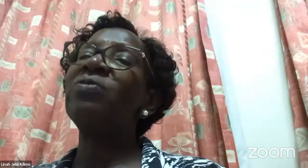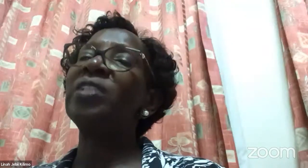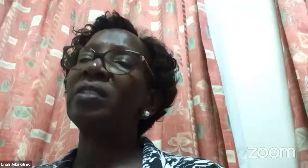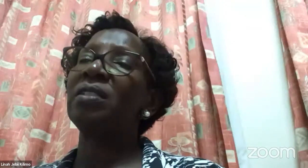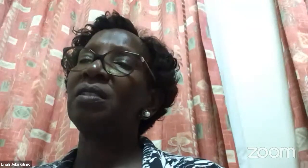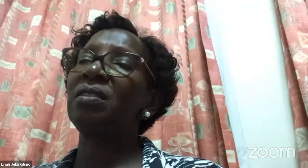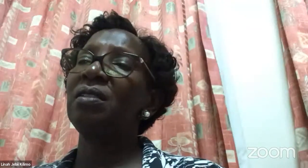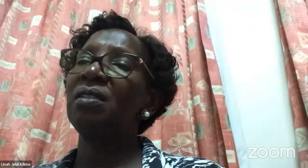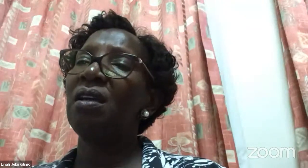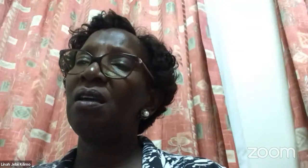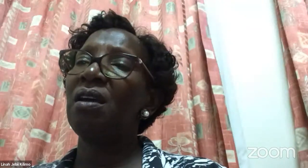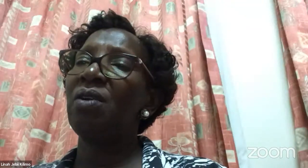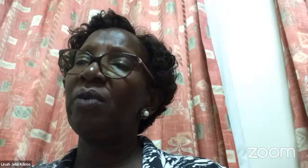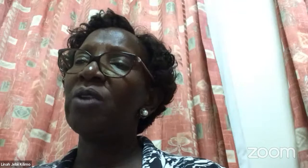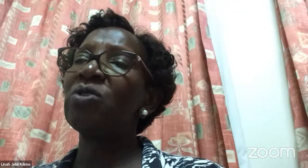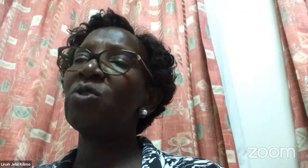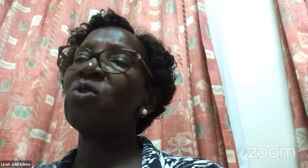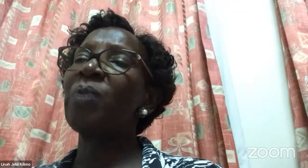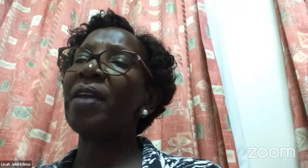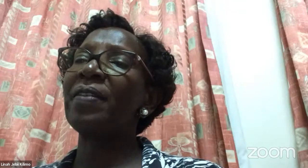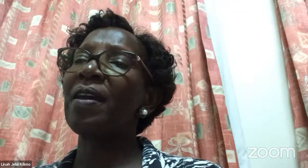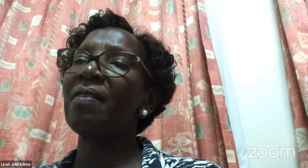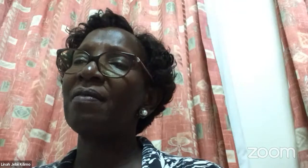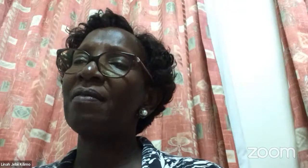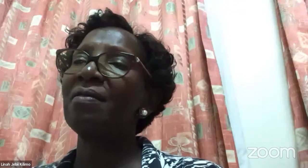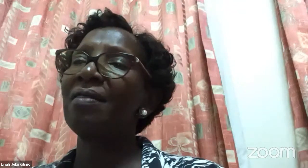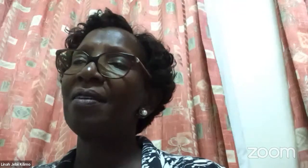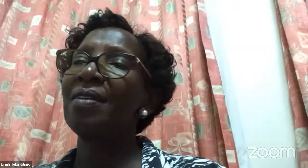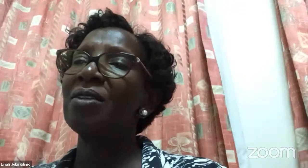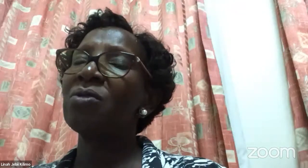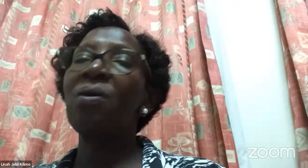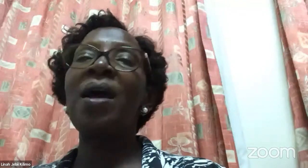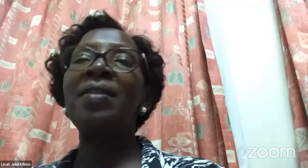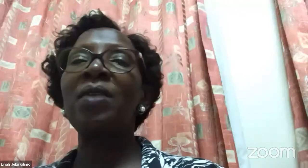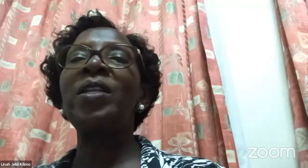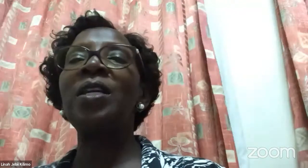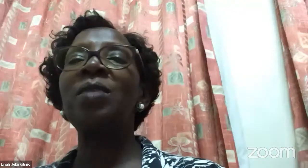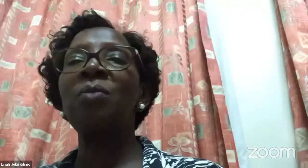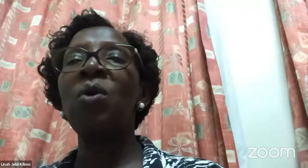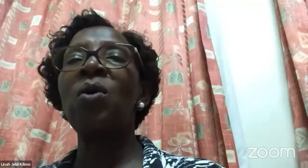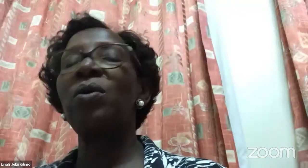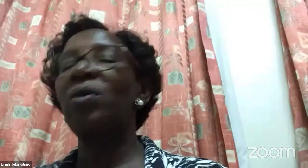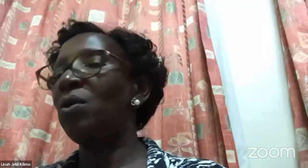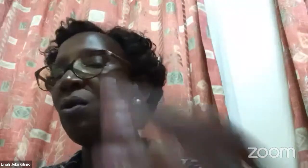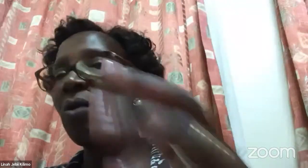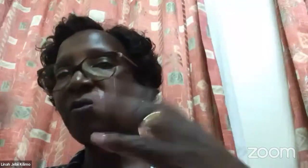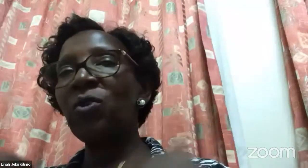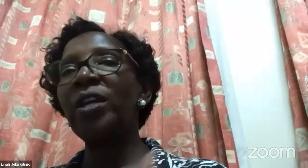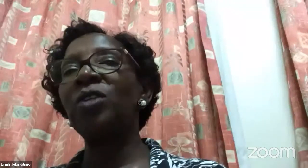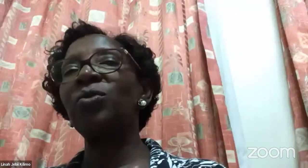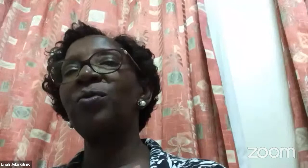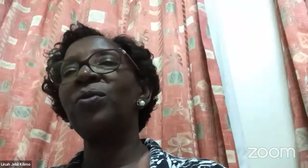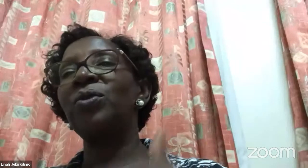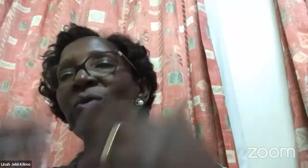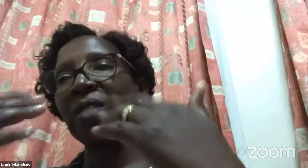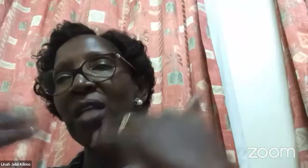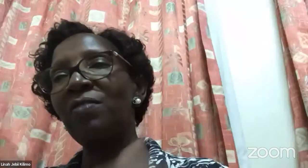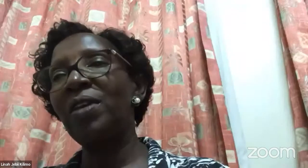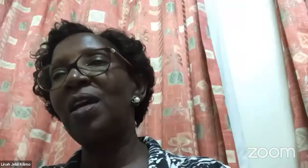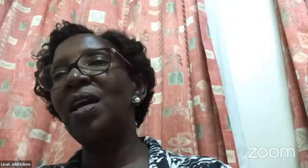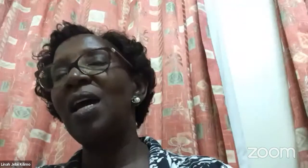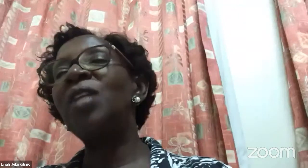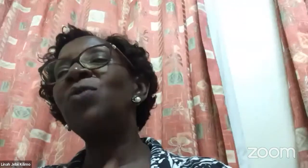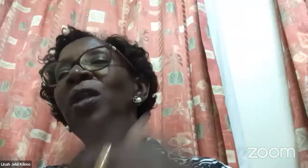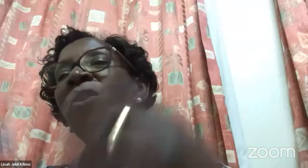corner office. We're not occupying there. So I think we need more of talking to